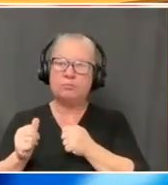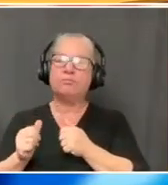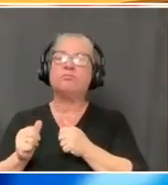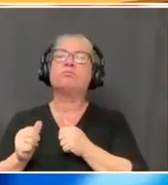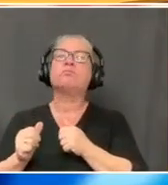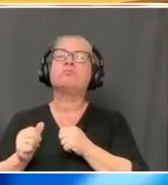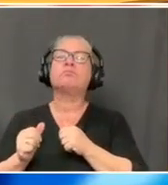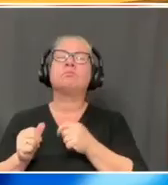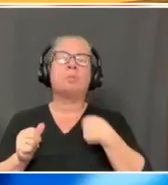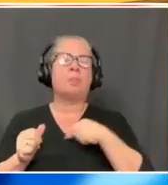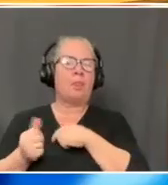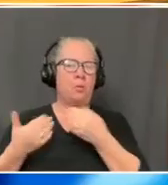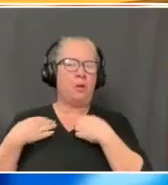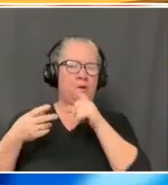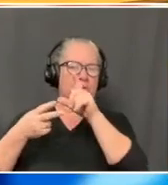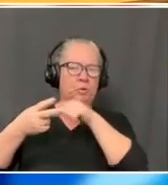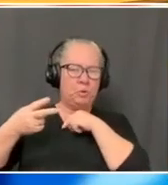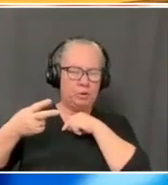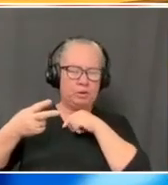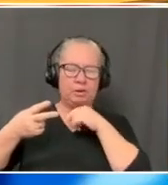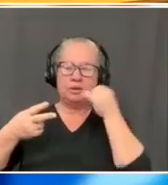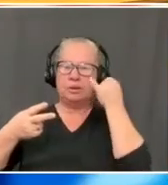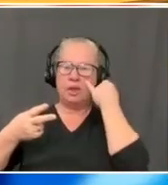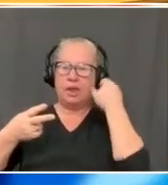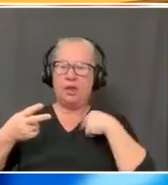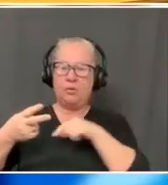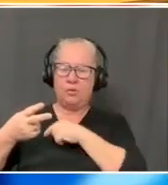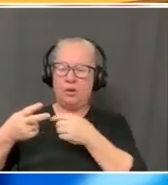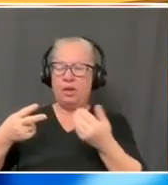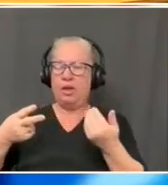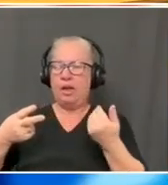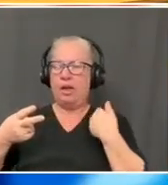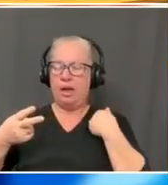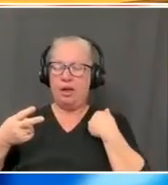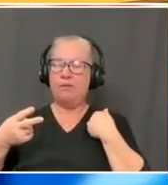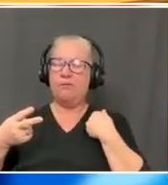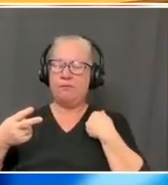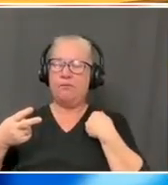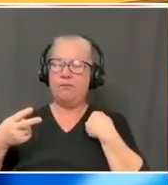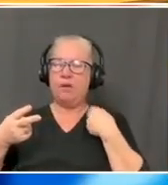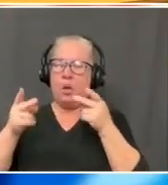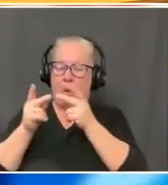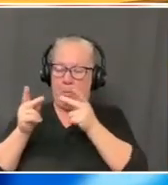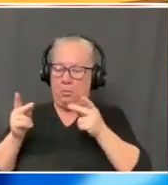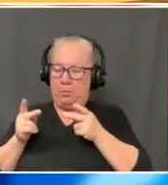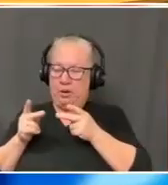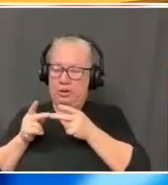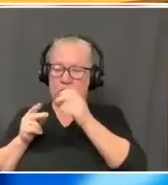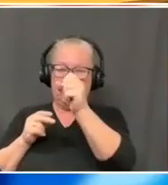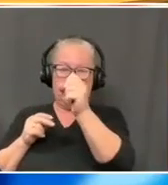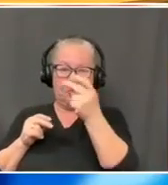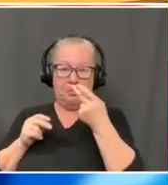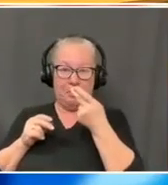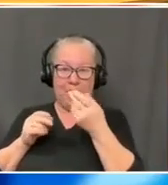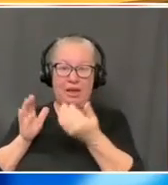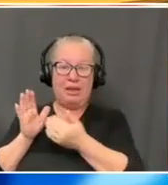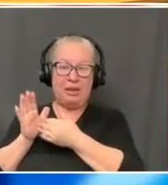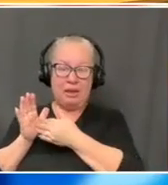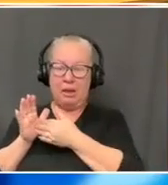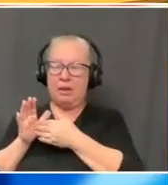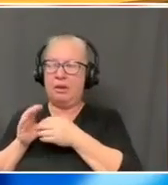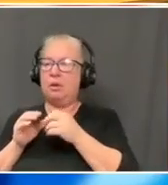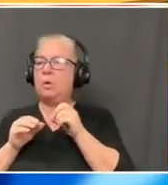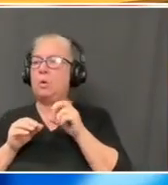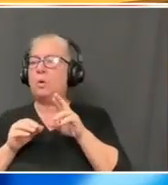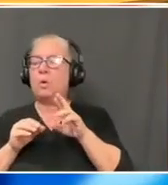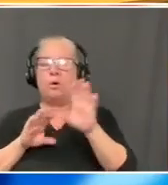us, whether it's restored positions or additional money from the state, that we keep a keen eye on equity, and we focus on these high and highest need schools that